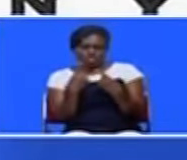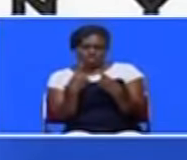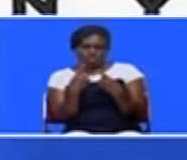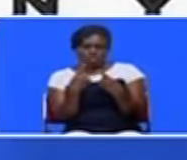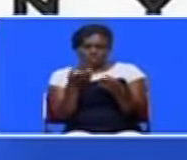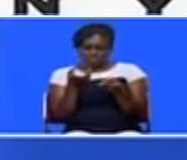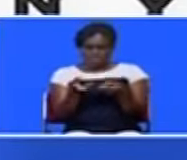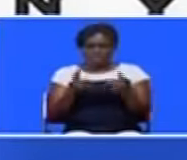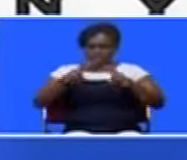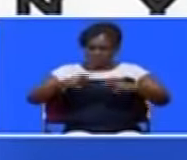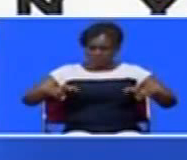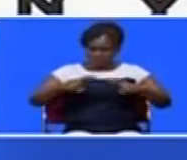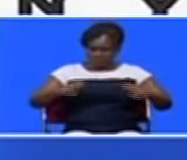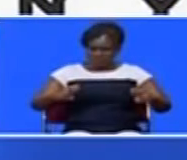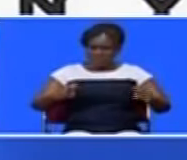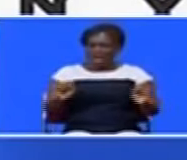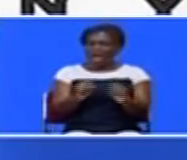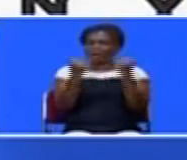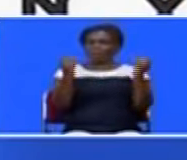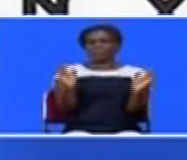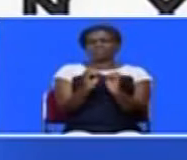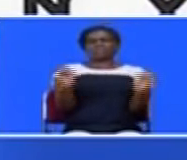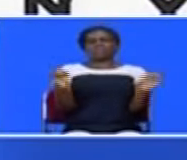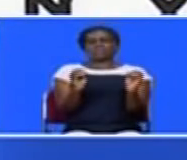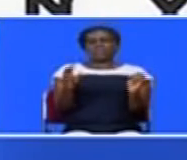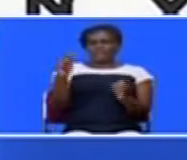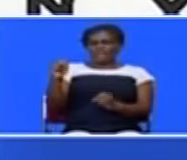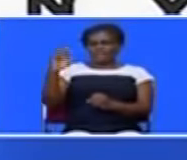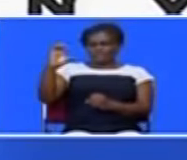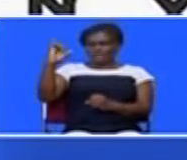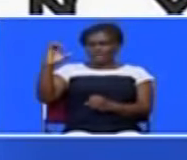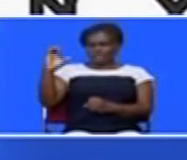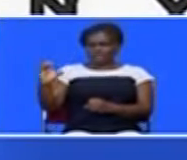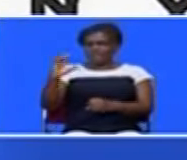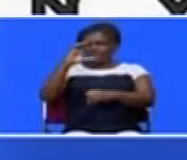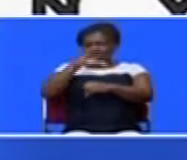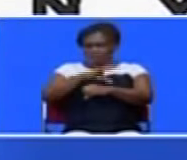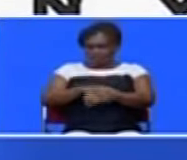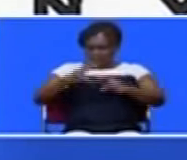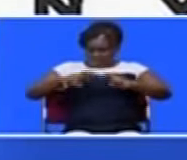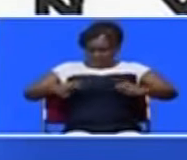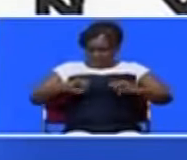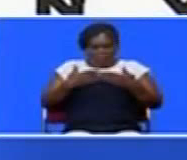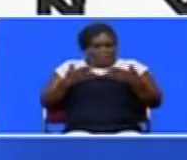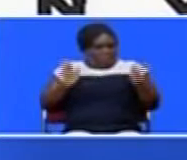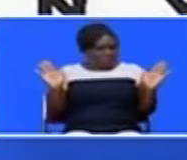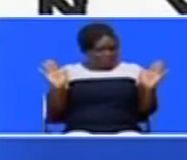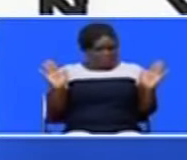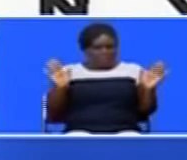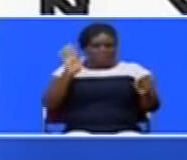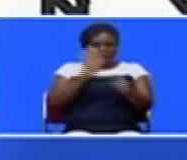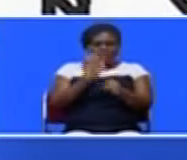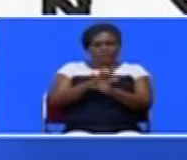That probe didn't amount to much. The NCIC only gets as far as investigations, and to